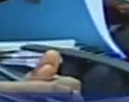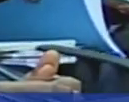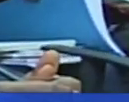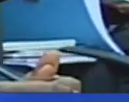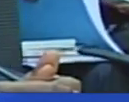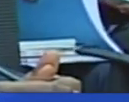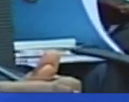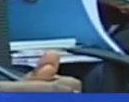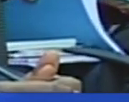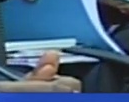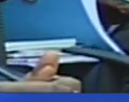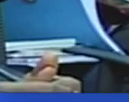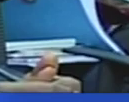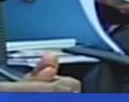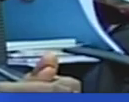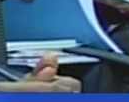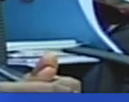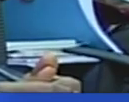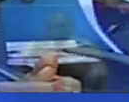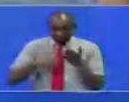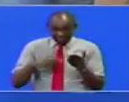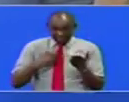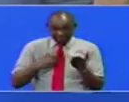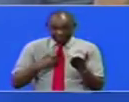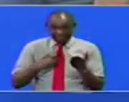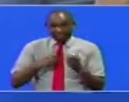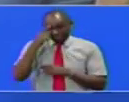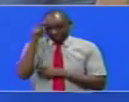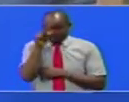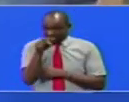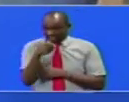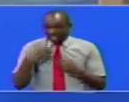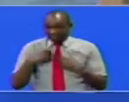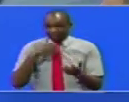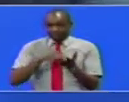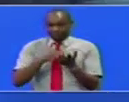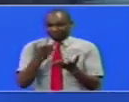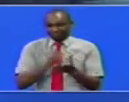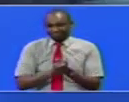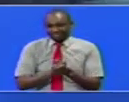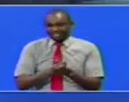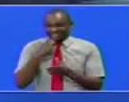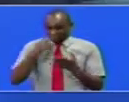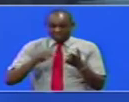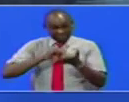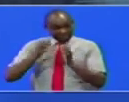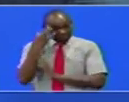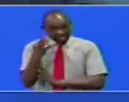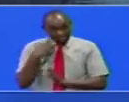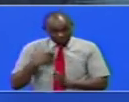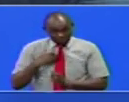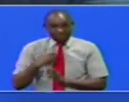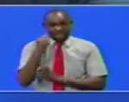Under 234, the committee has 14 days. Because this is a quasi-judicial process, and Section 3 of